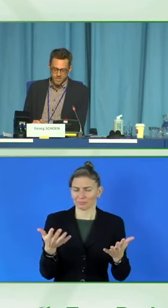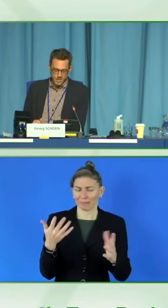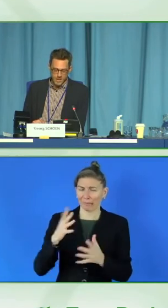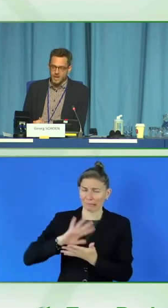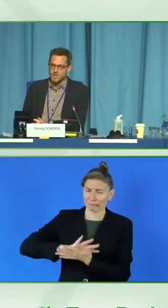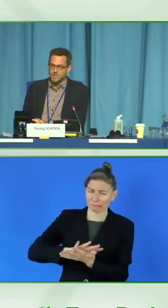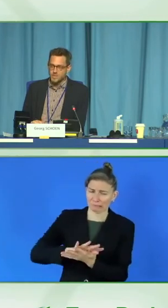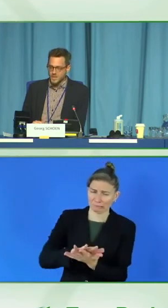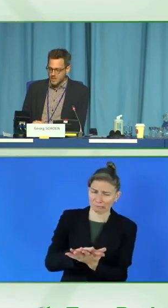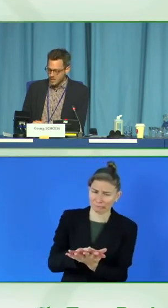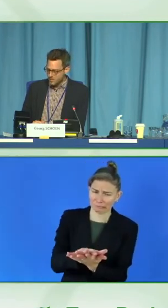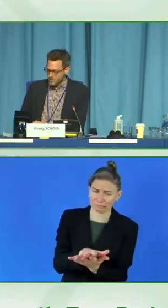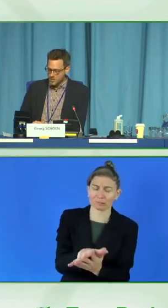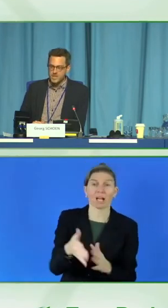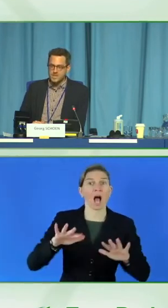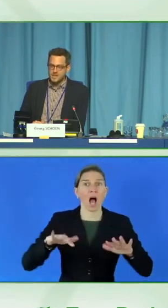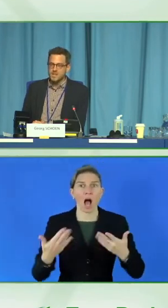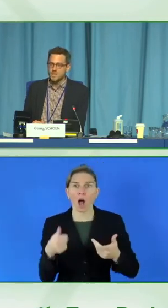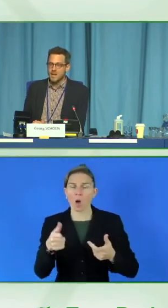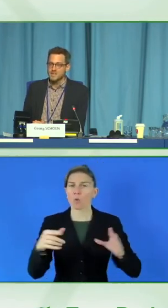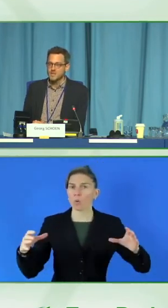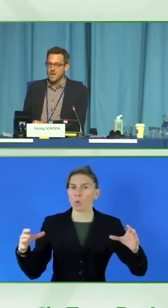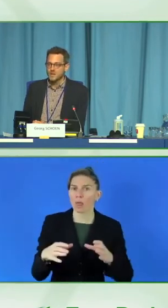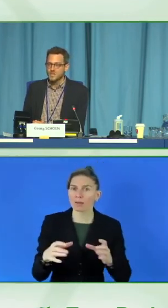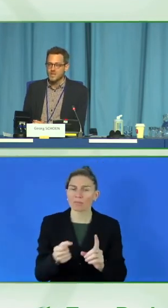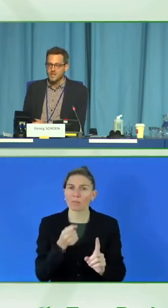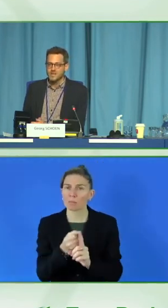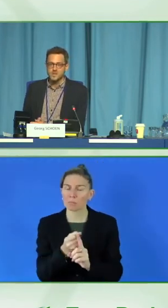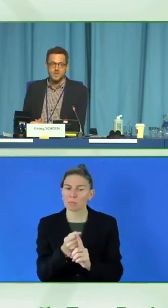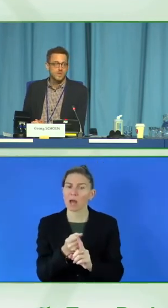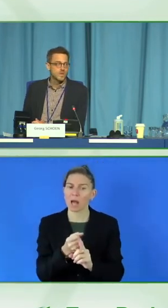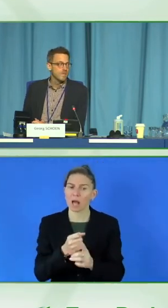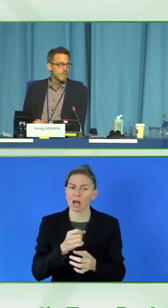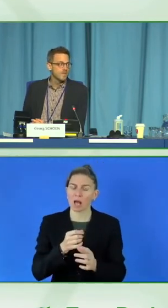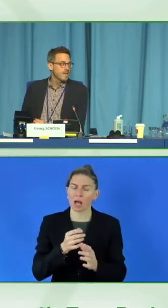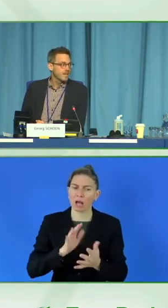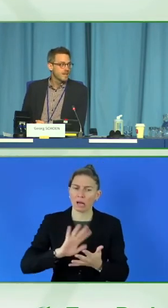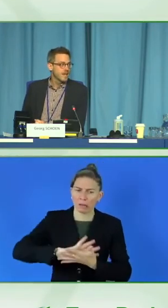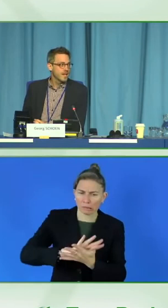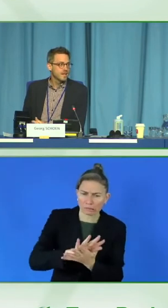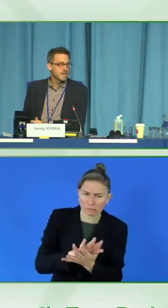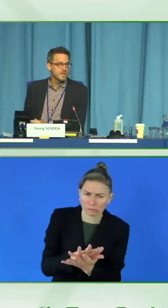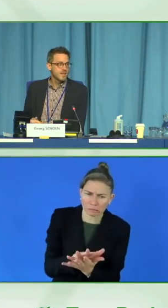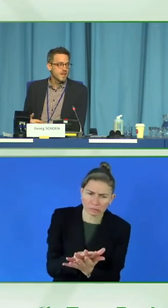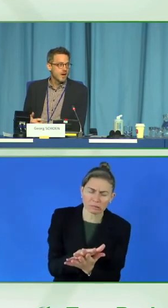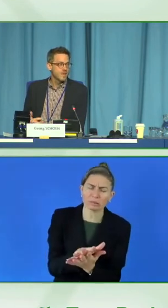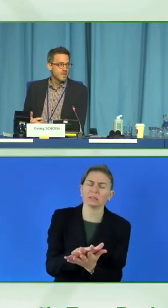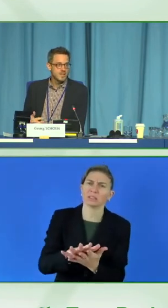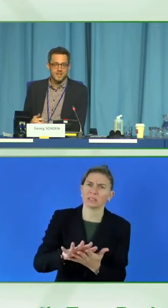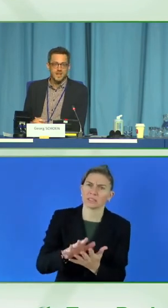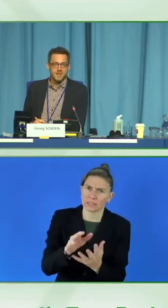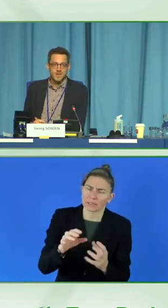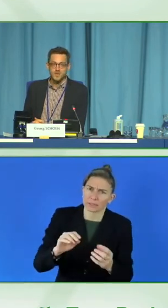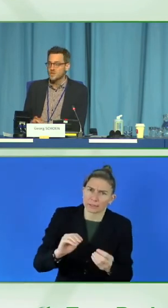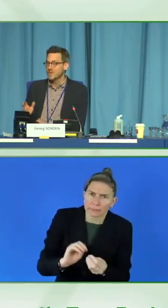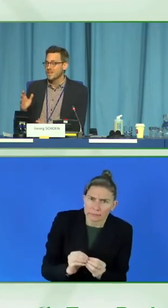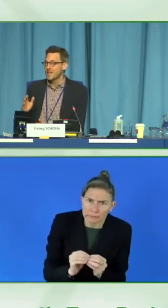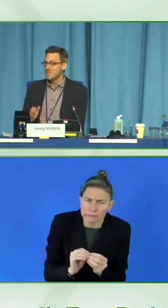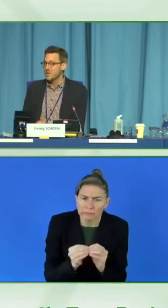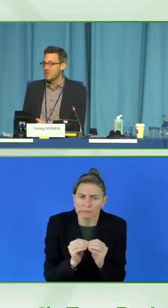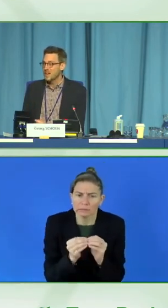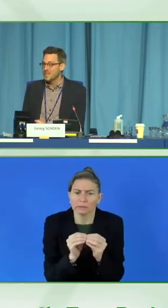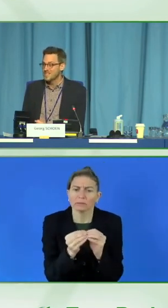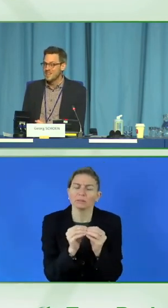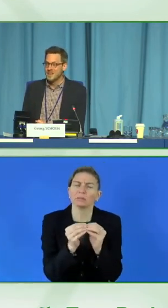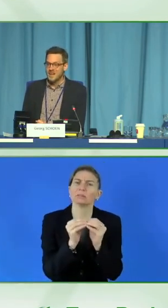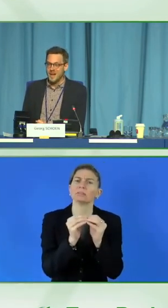impact. So I'm really happy to hear from you. It's, I think, my last round of questions to you. We didn't had, I think, in the audience another question. Sorry that